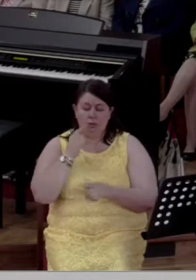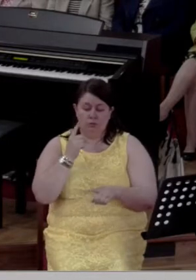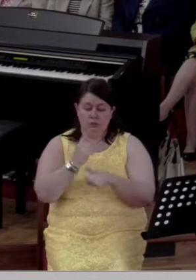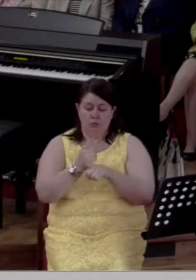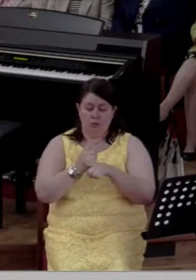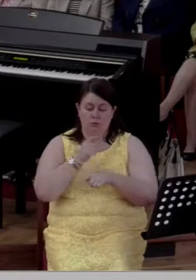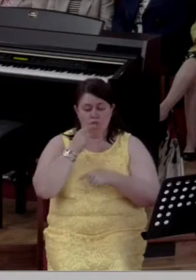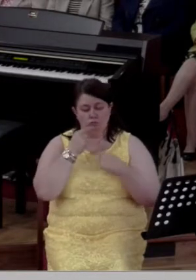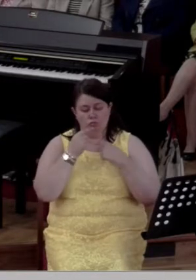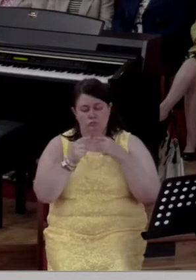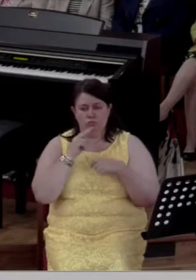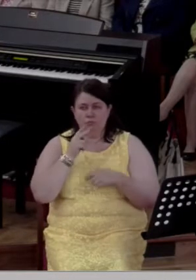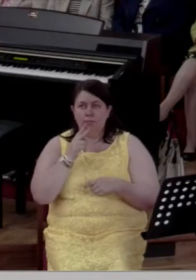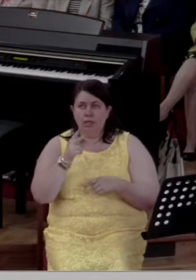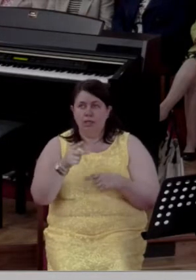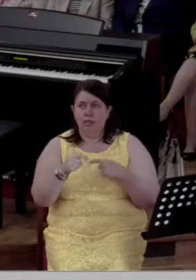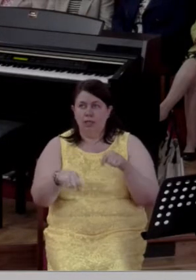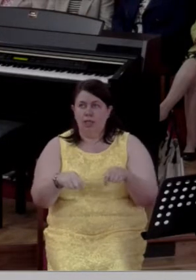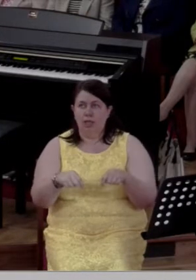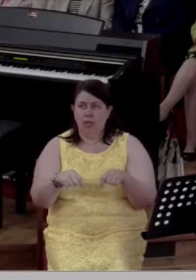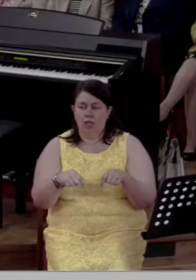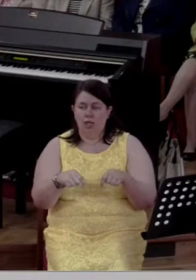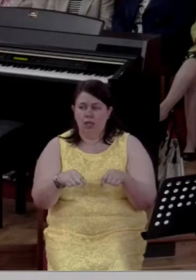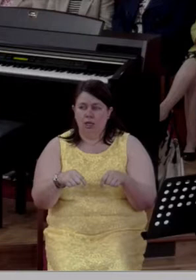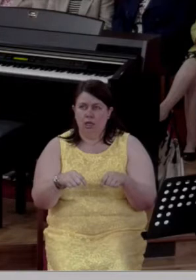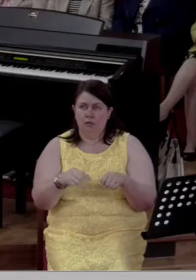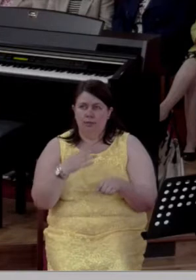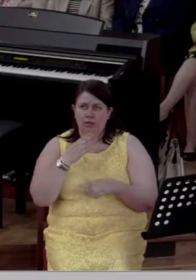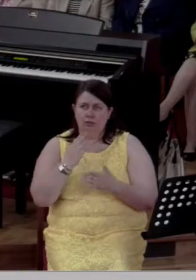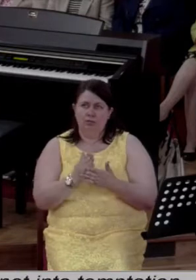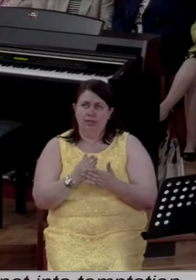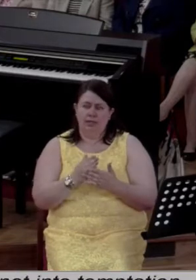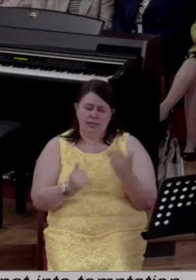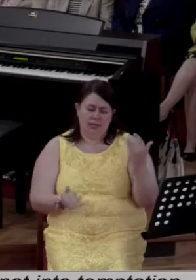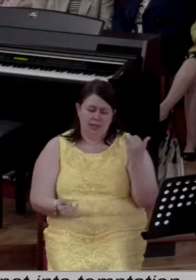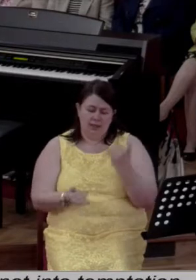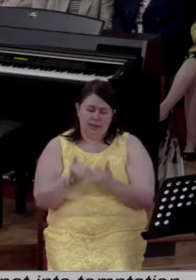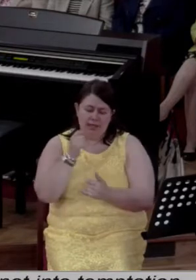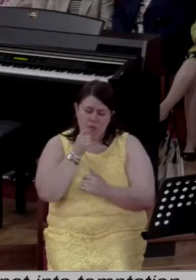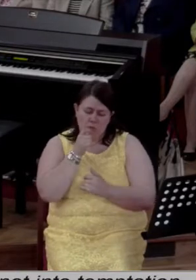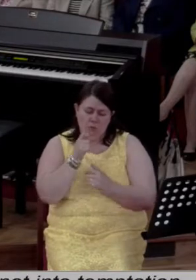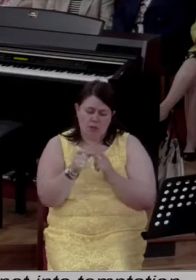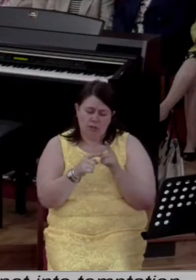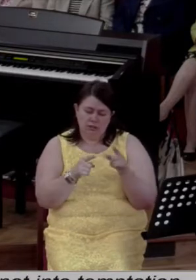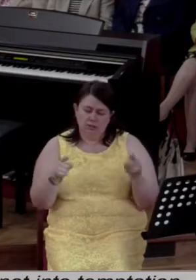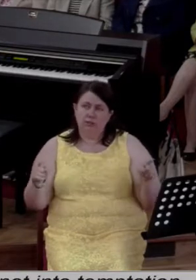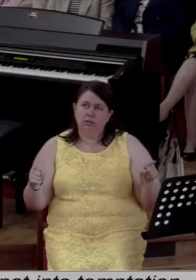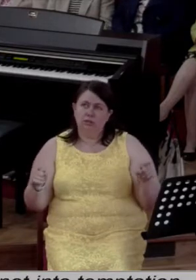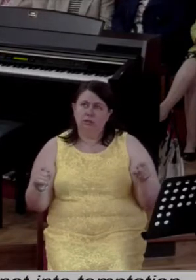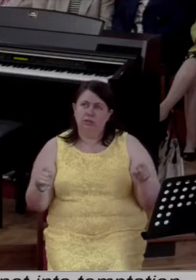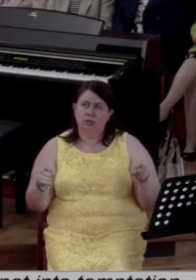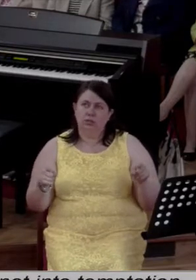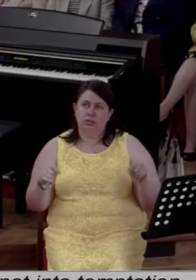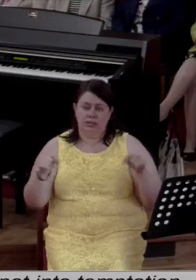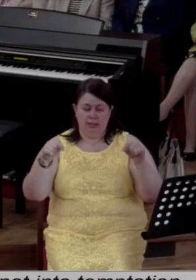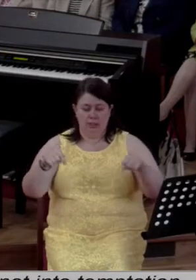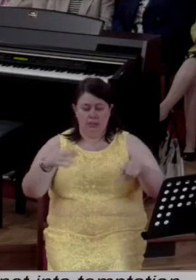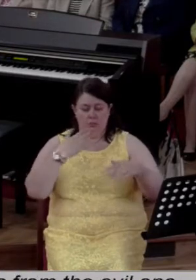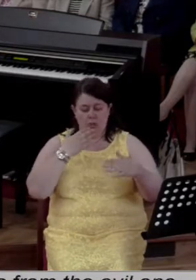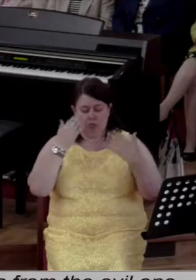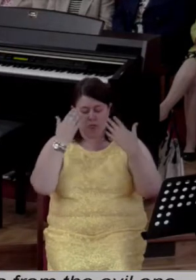isn't it? And yet, that final phrase that we often will say here in worship